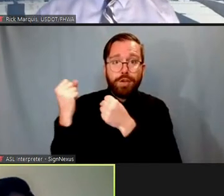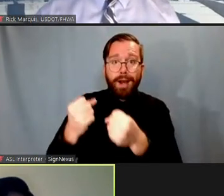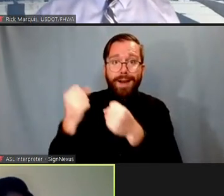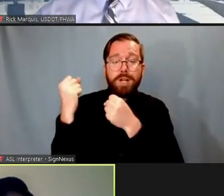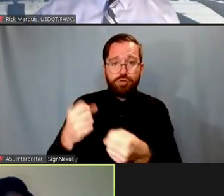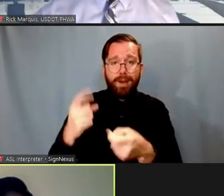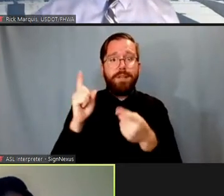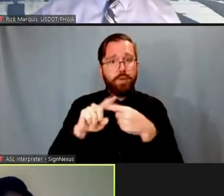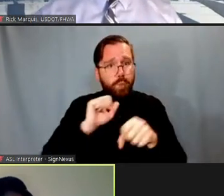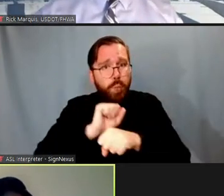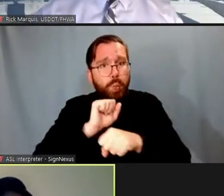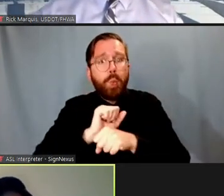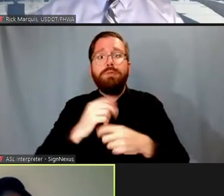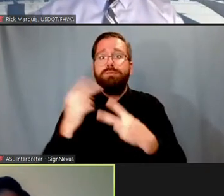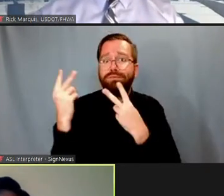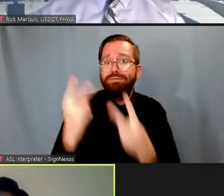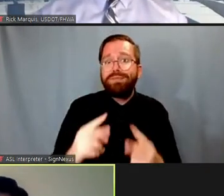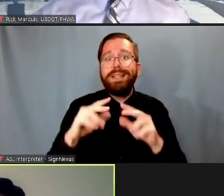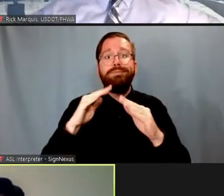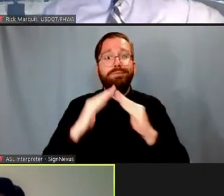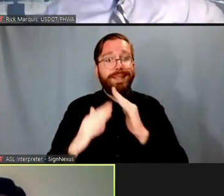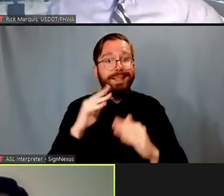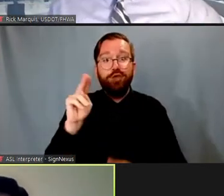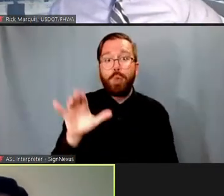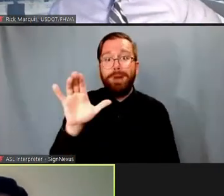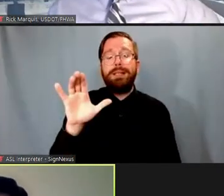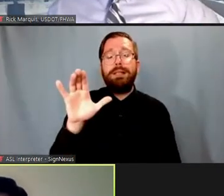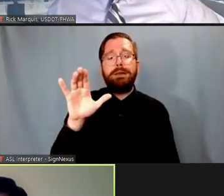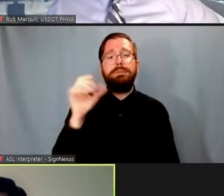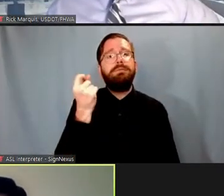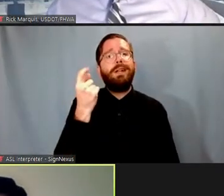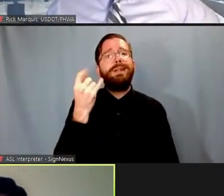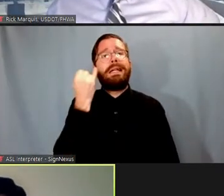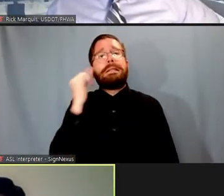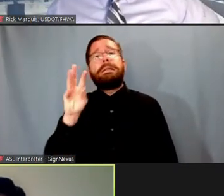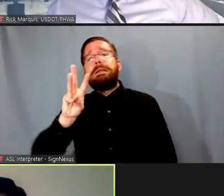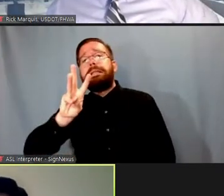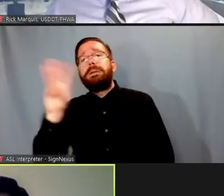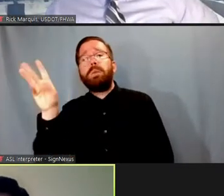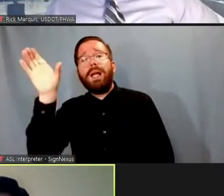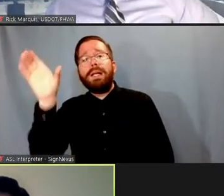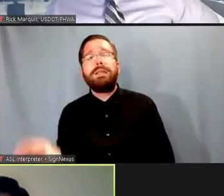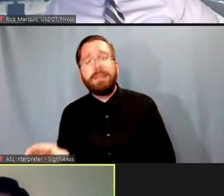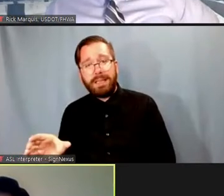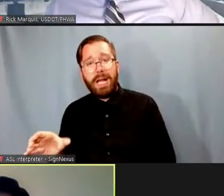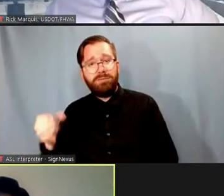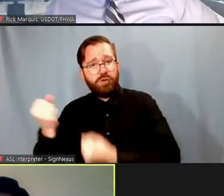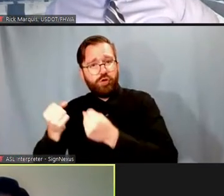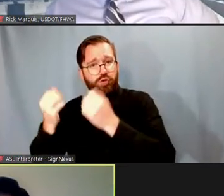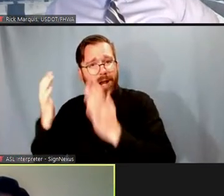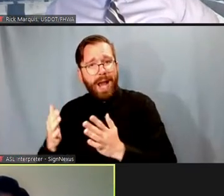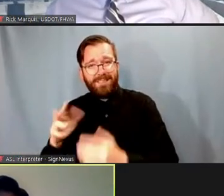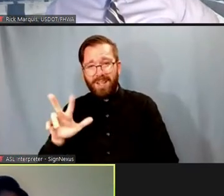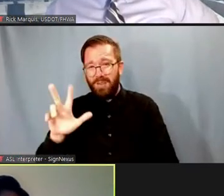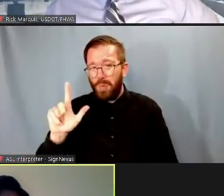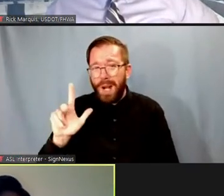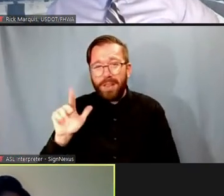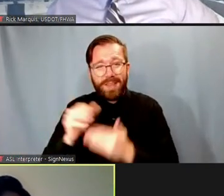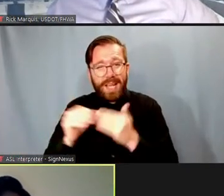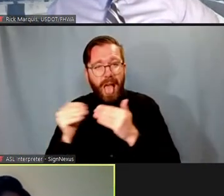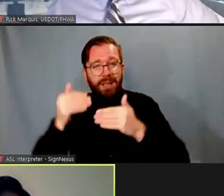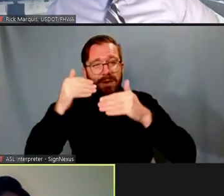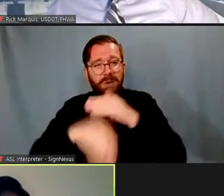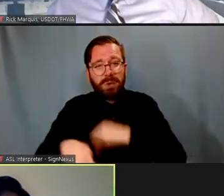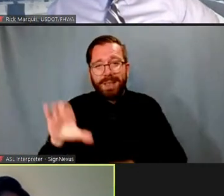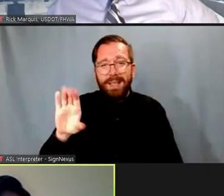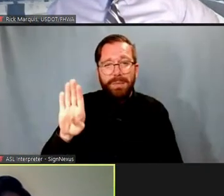will fund these improvements it would be unworkable for west side drivers to pay 23 to enter the manhattan central business district just to